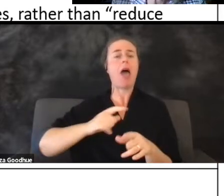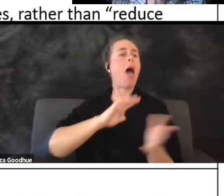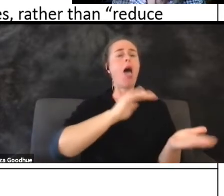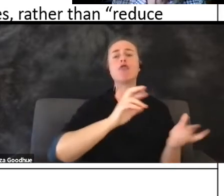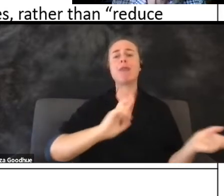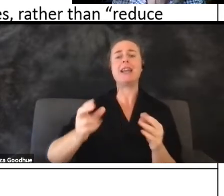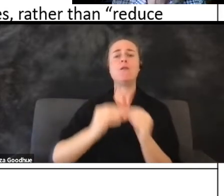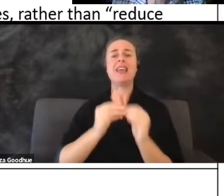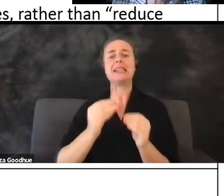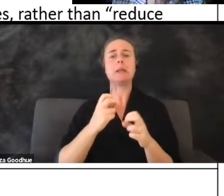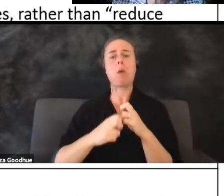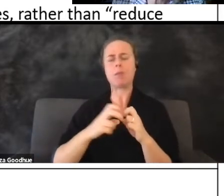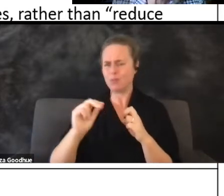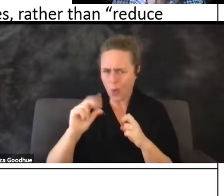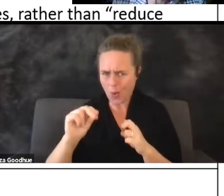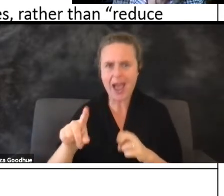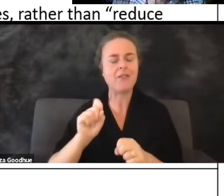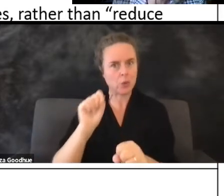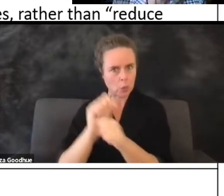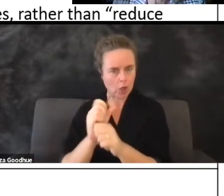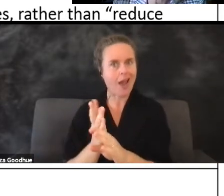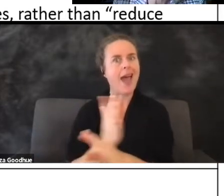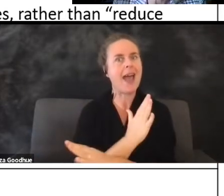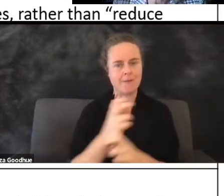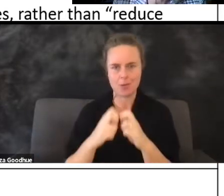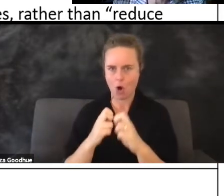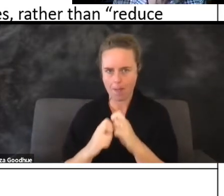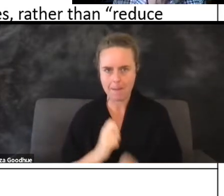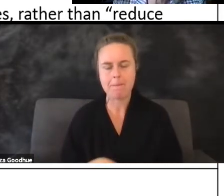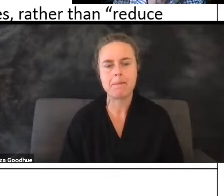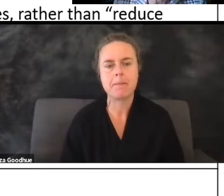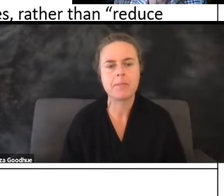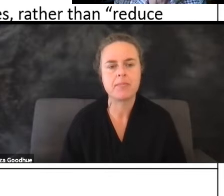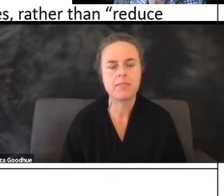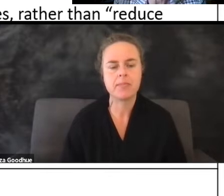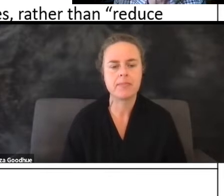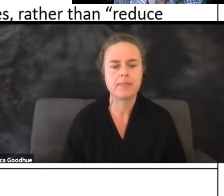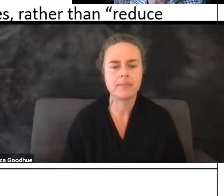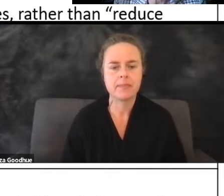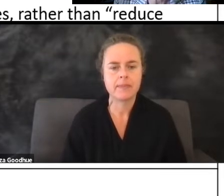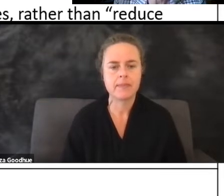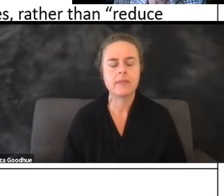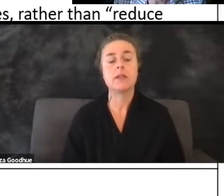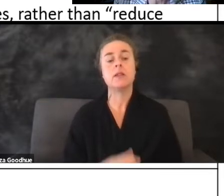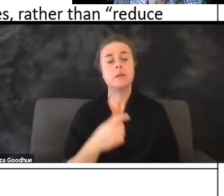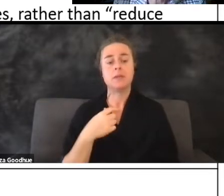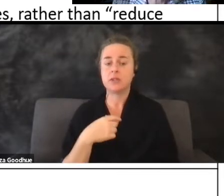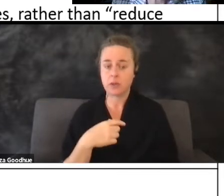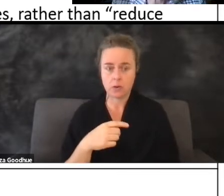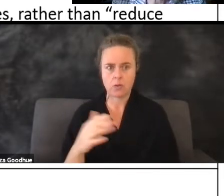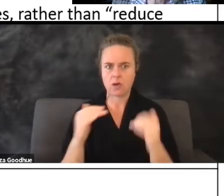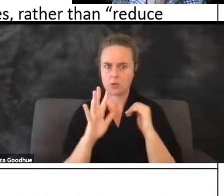is something we could talk about for days on how do you get that community voice into the